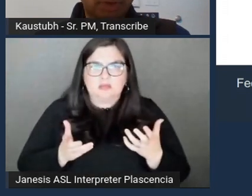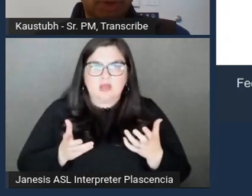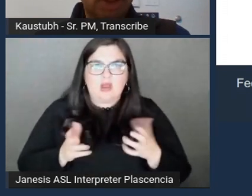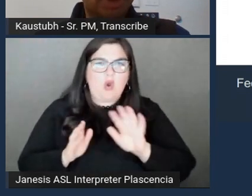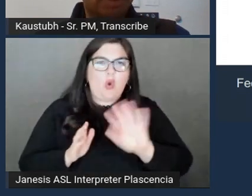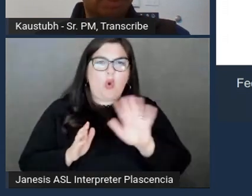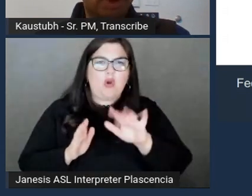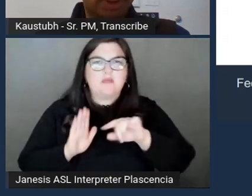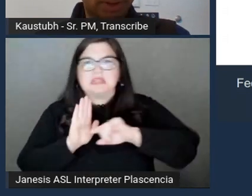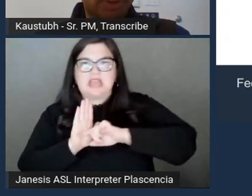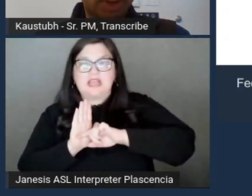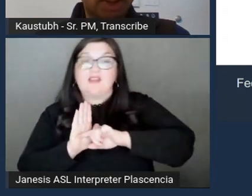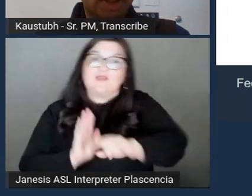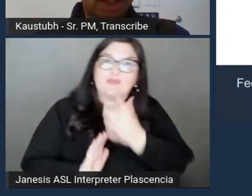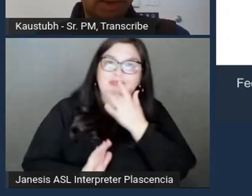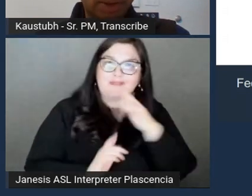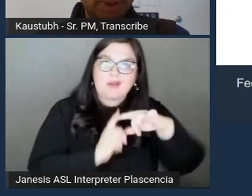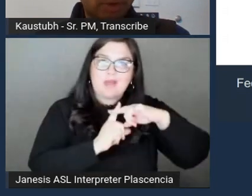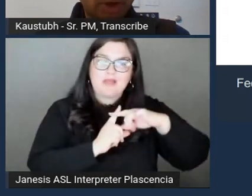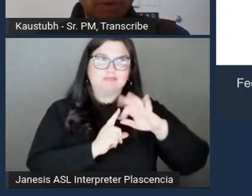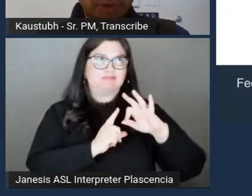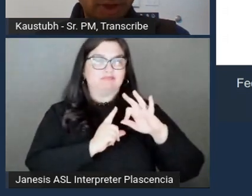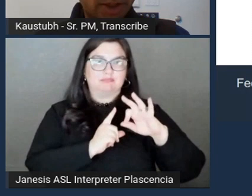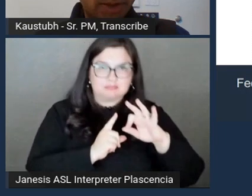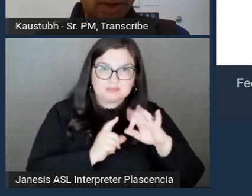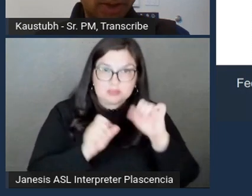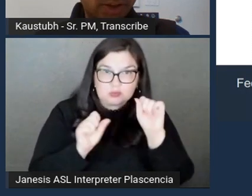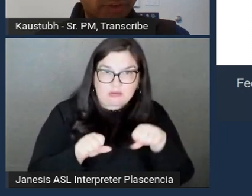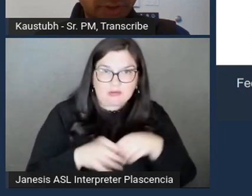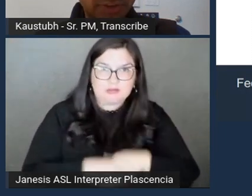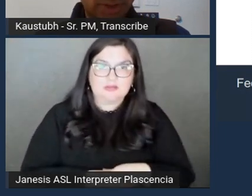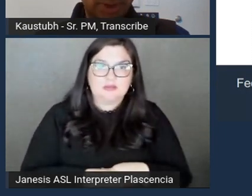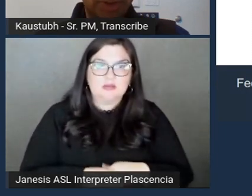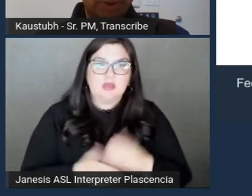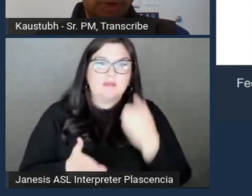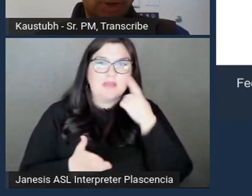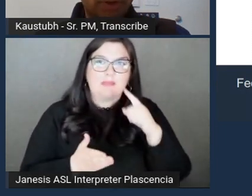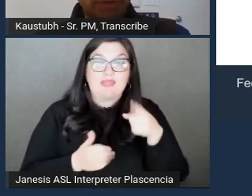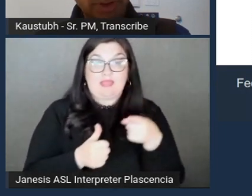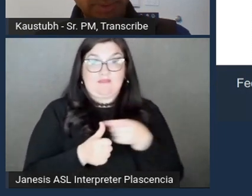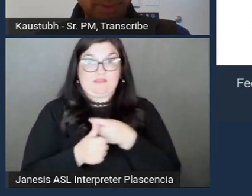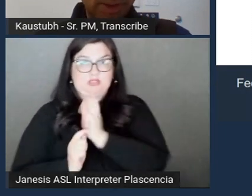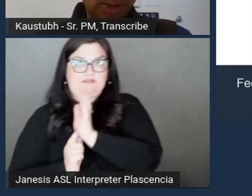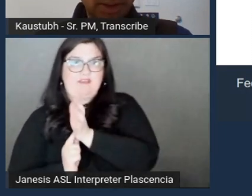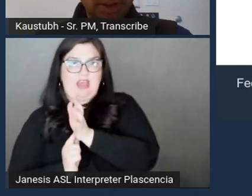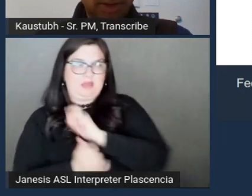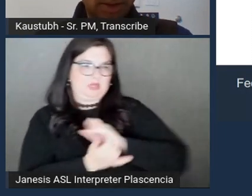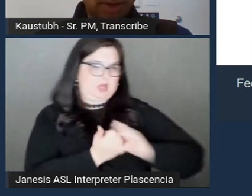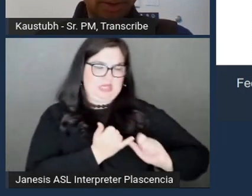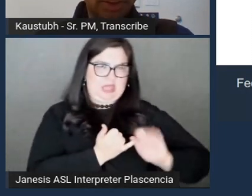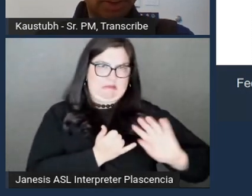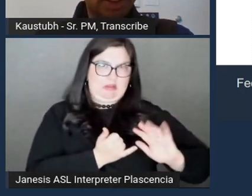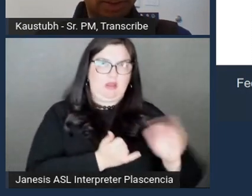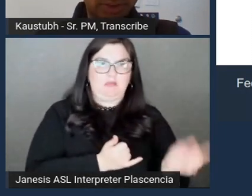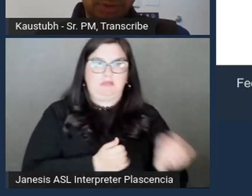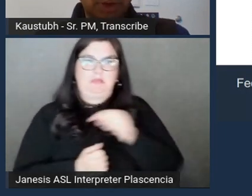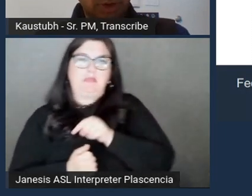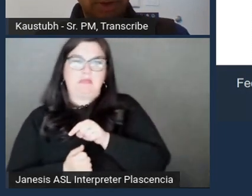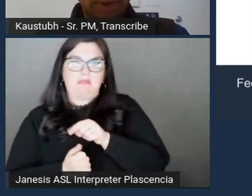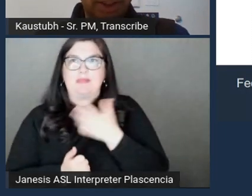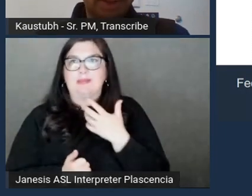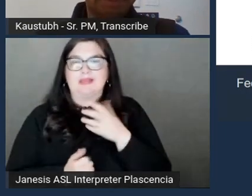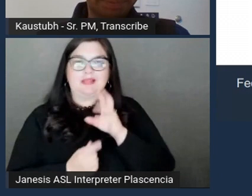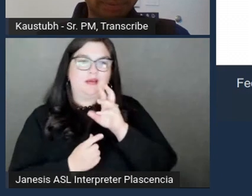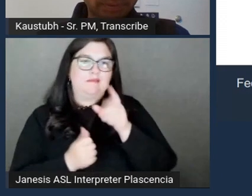negative, I want to look at something positive. And maybe I want to look for it during the first 5 minutes of the call, or first maybe 60 seconds of the